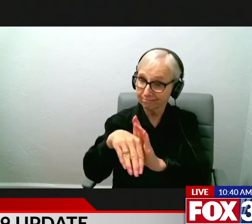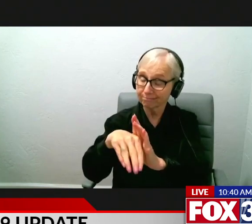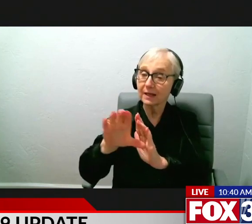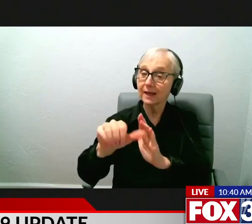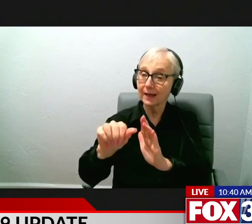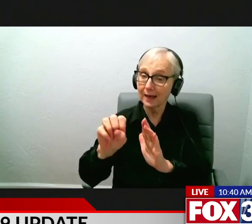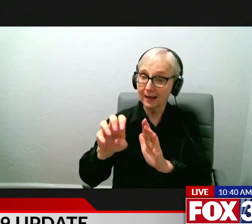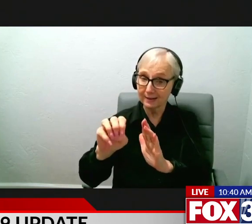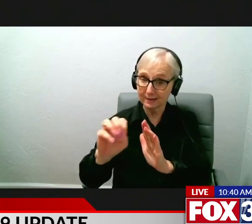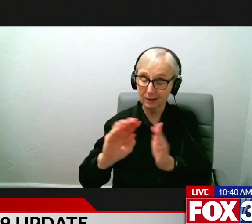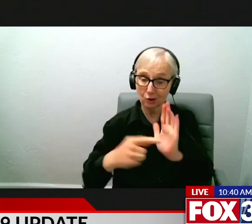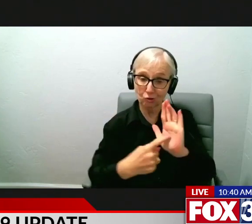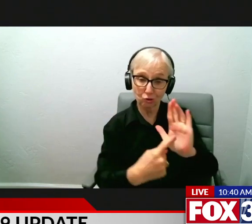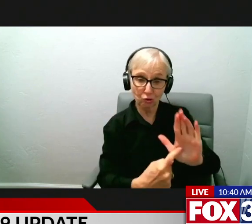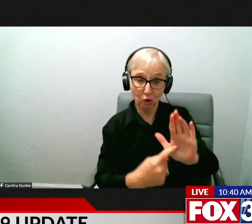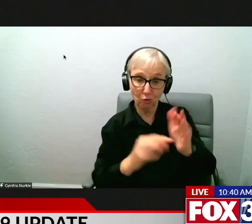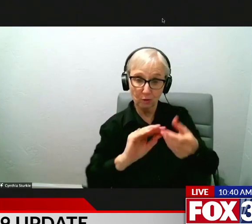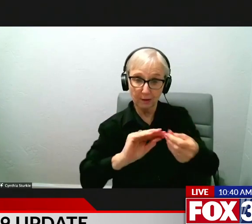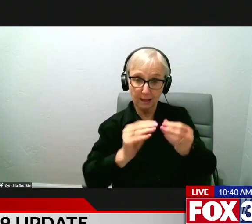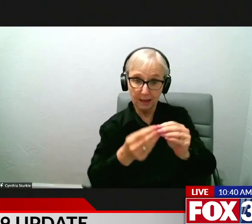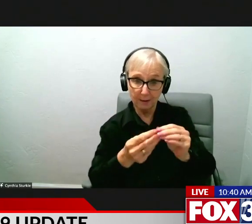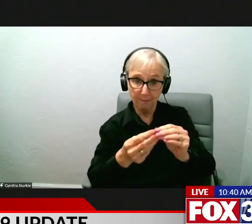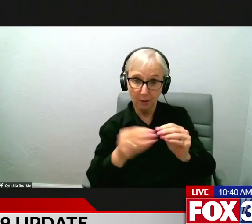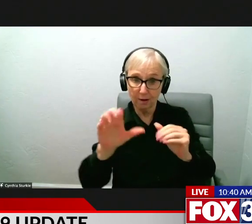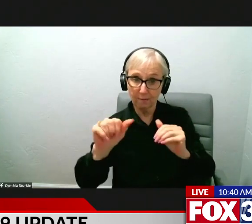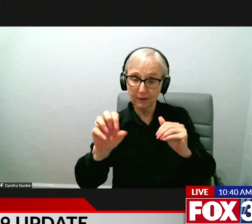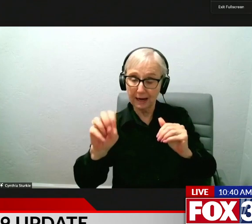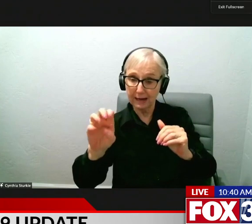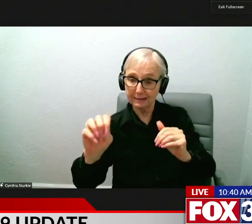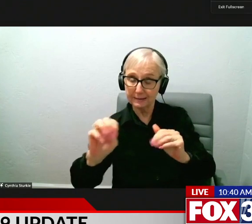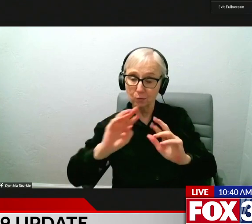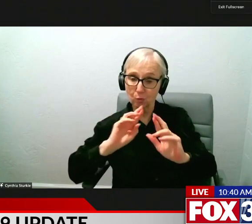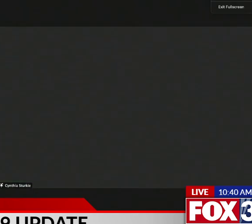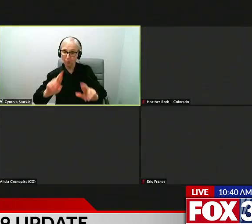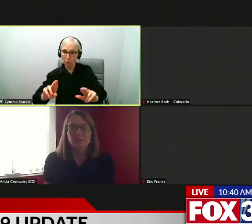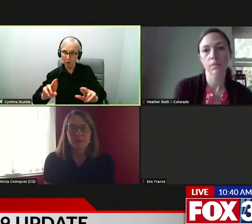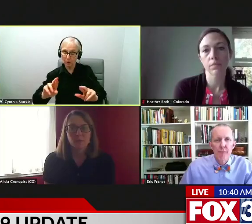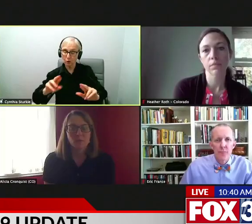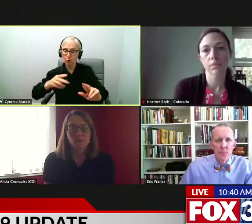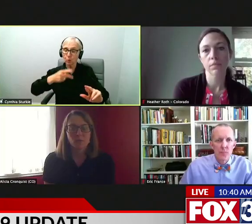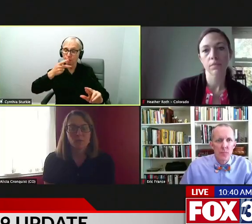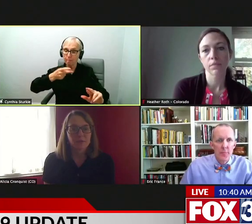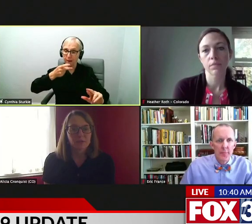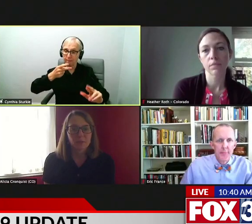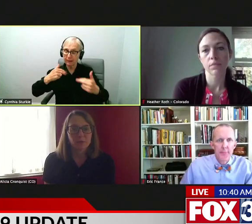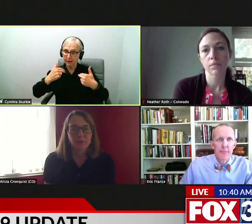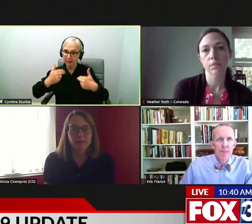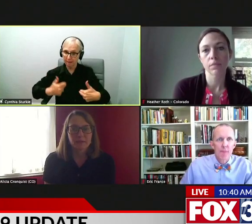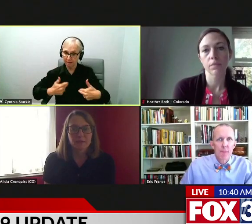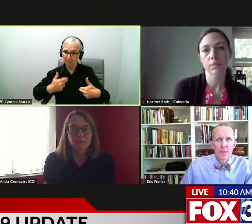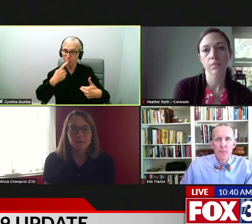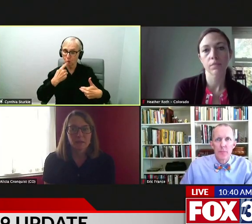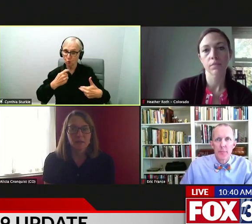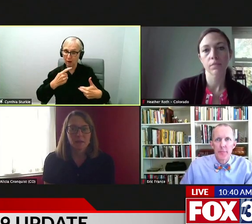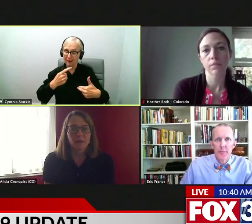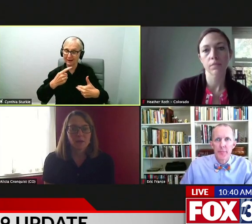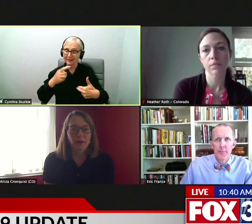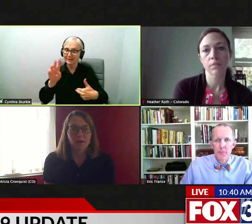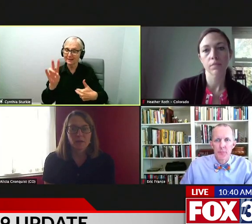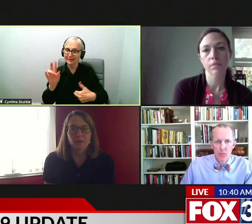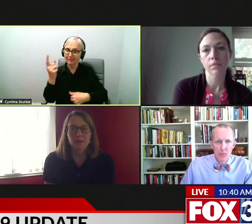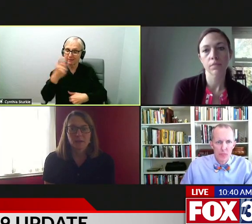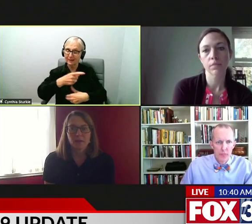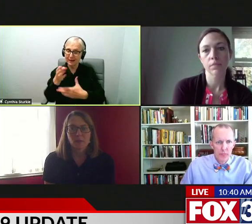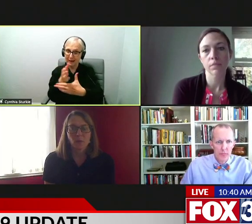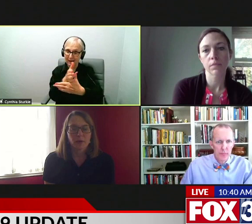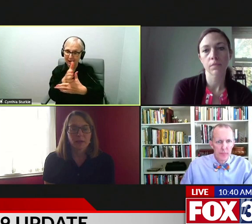This slide shows the number of cases that have been reported to public health. In red is the 7-day moving average number of cases. In gray